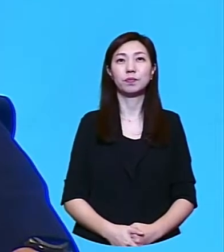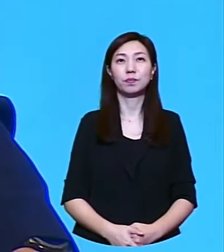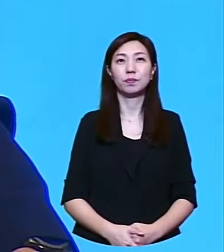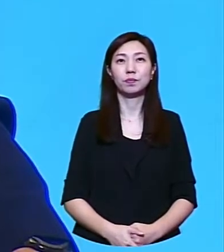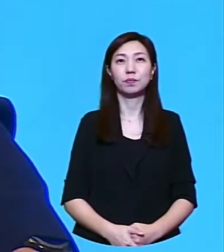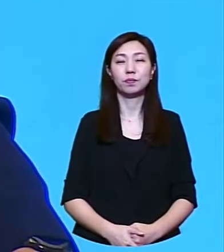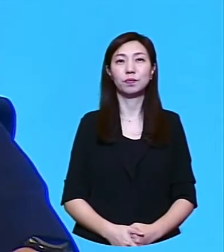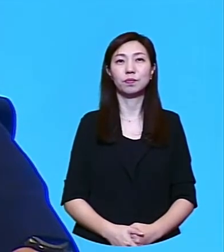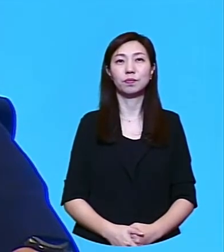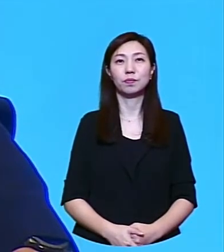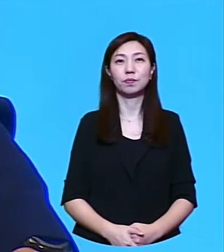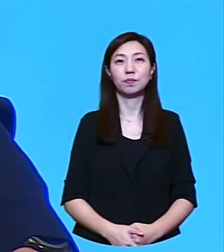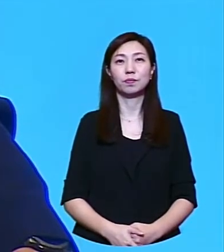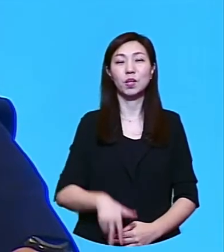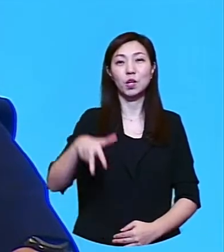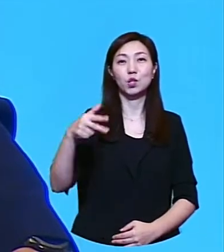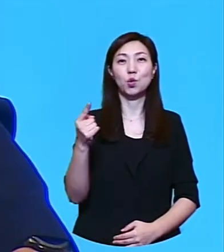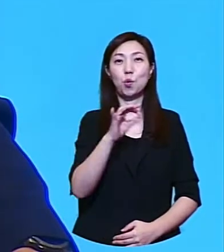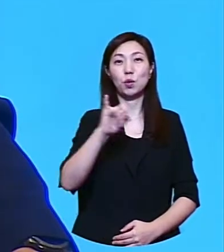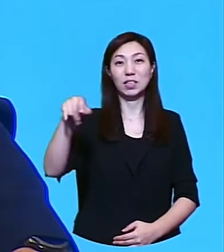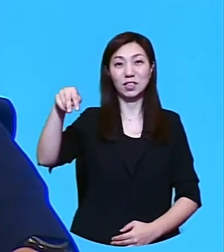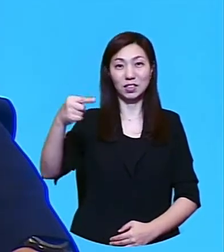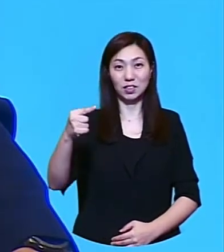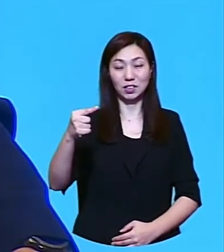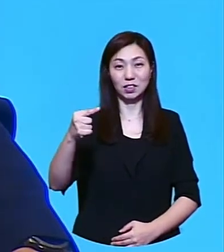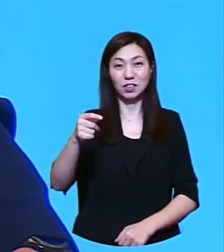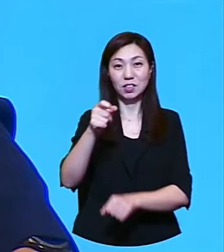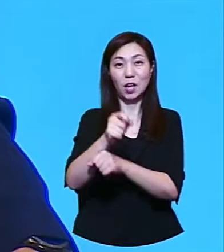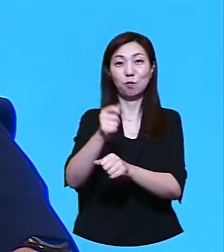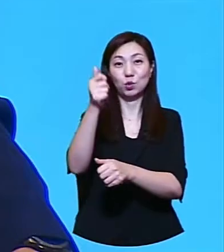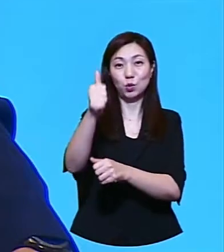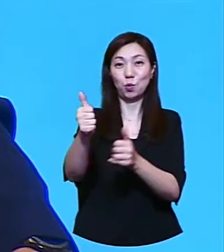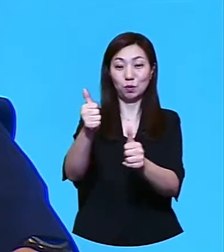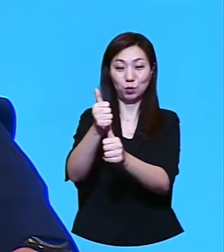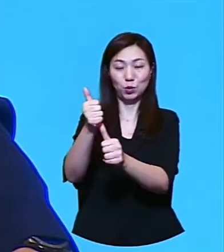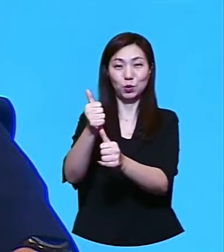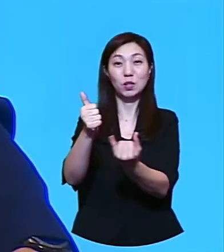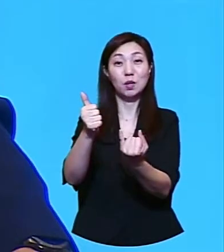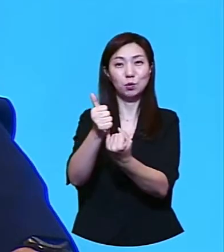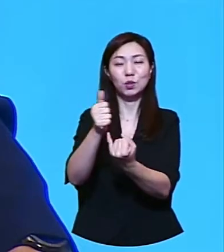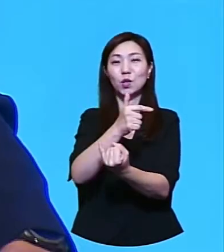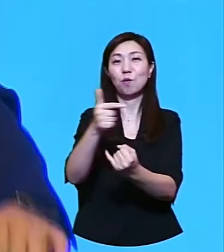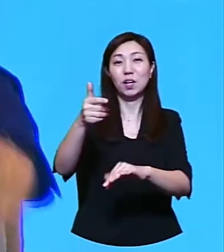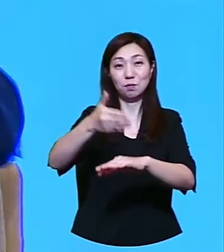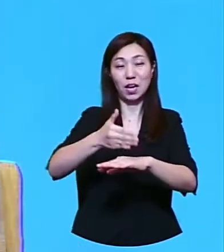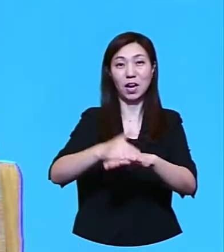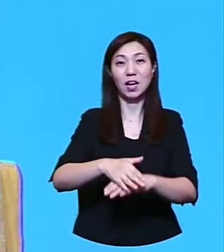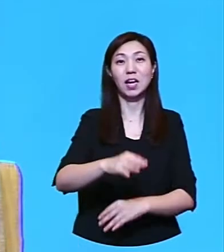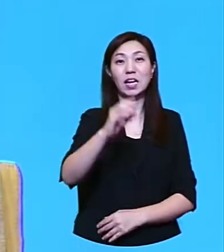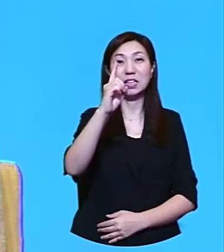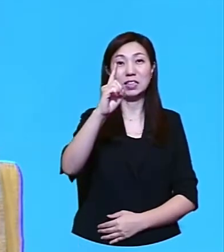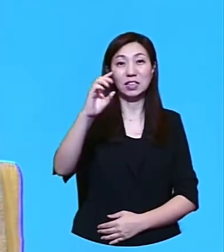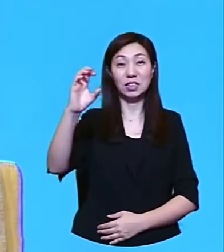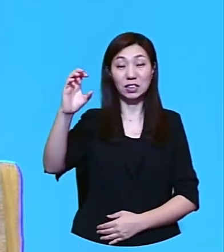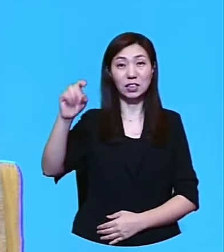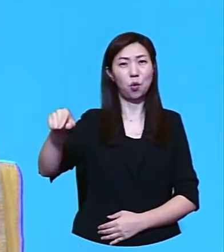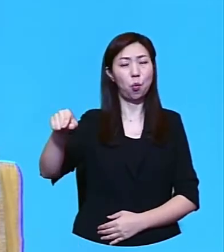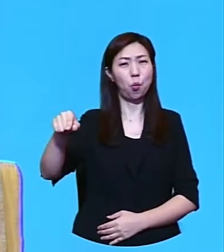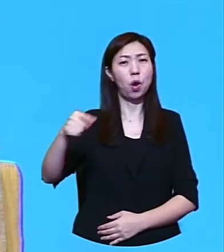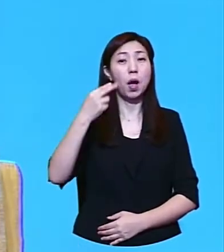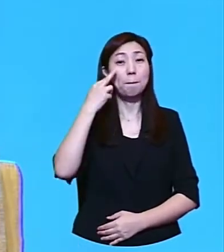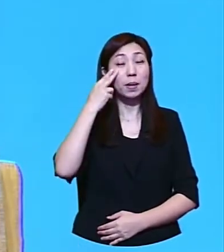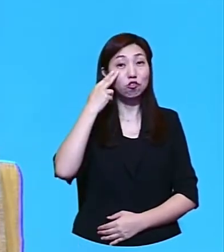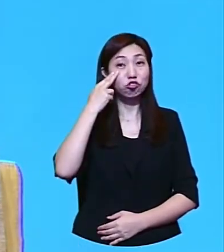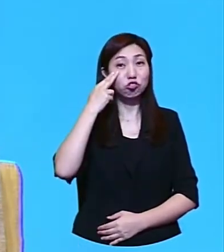Thank you, Joyce. I know that it's too early in the DC, but thank you for your